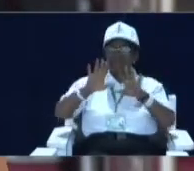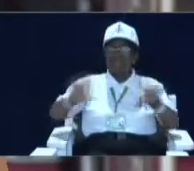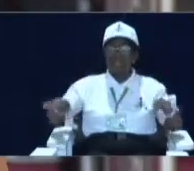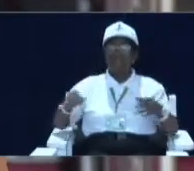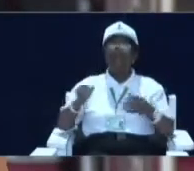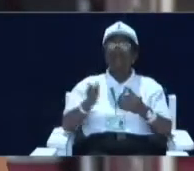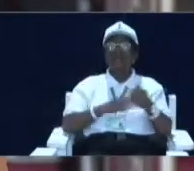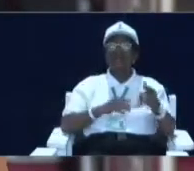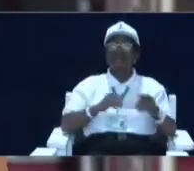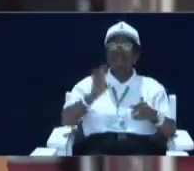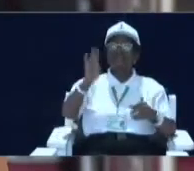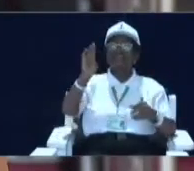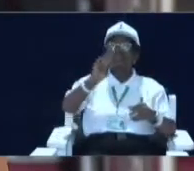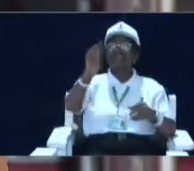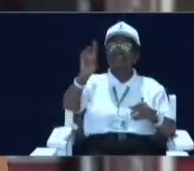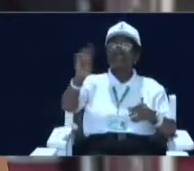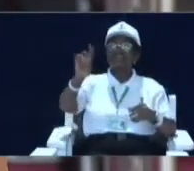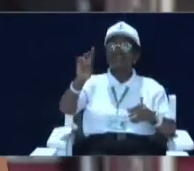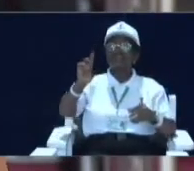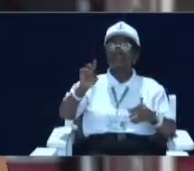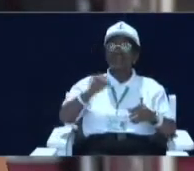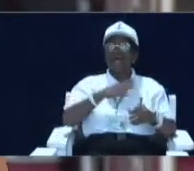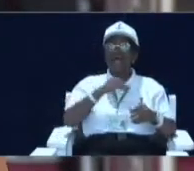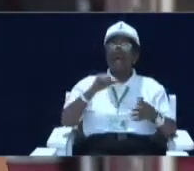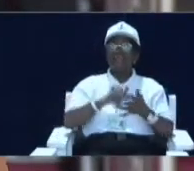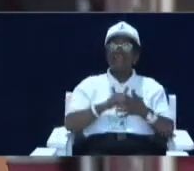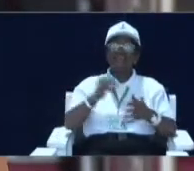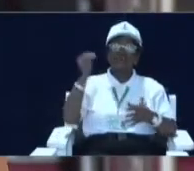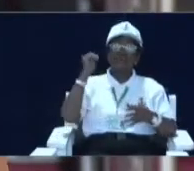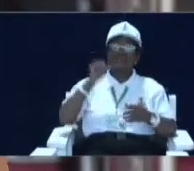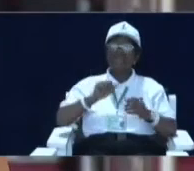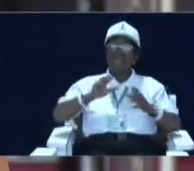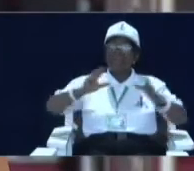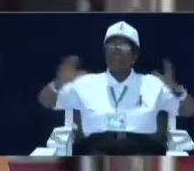And it was a big convention.